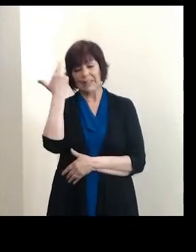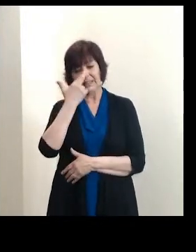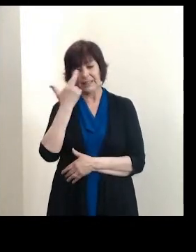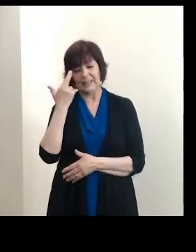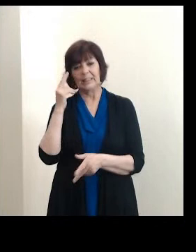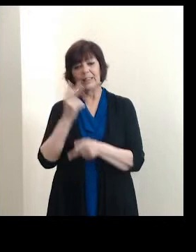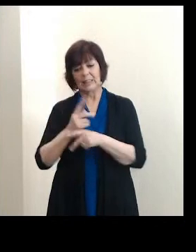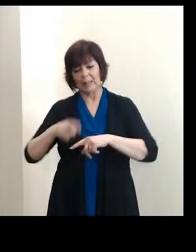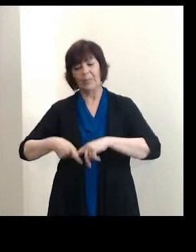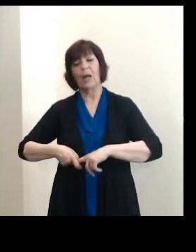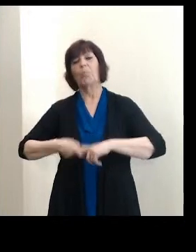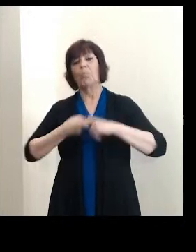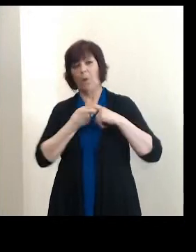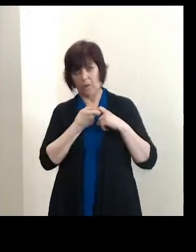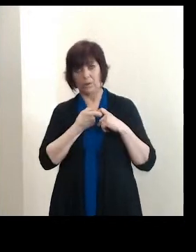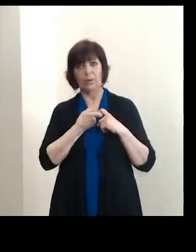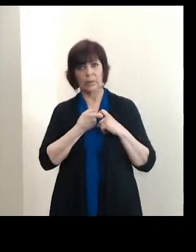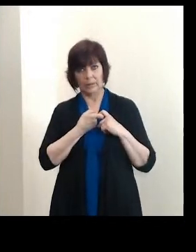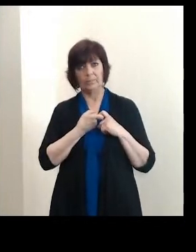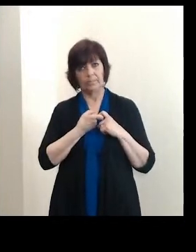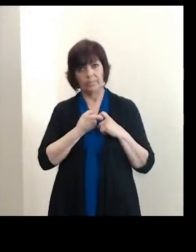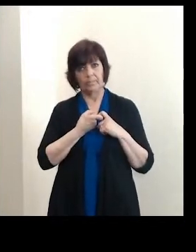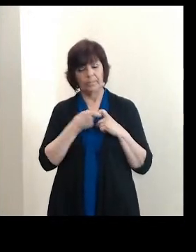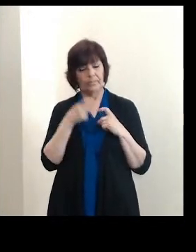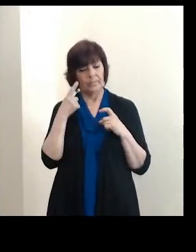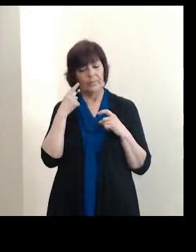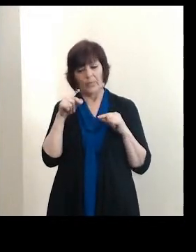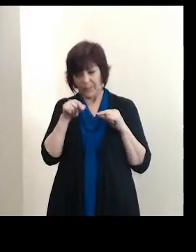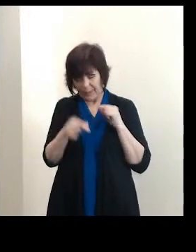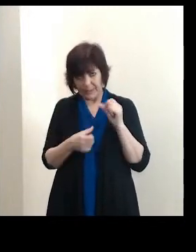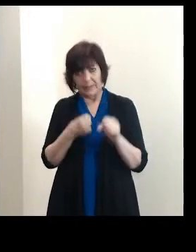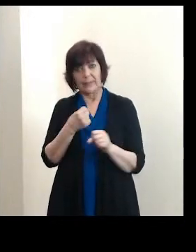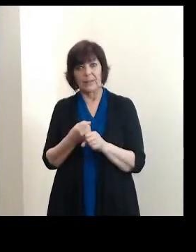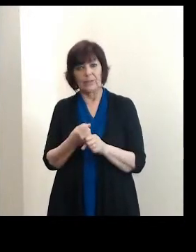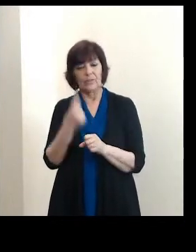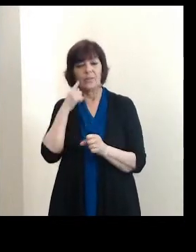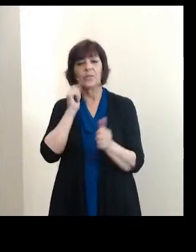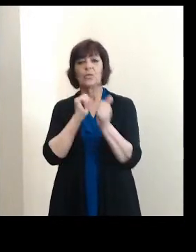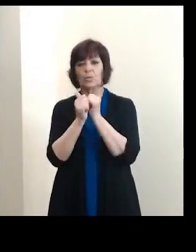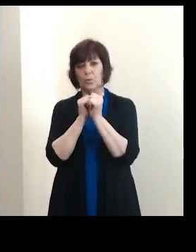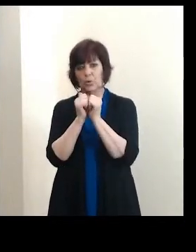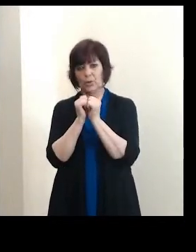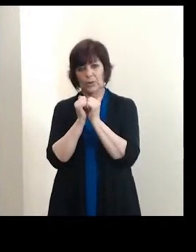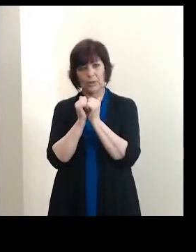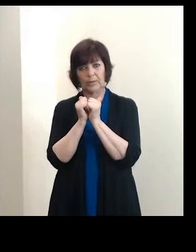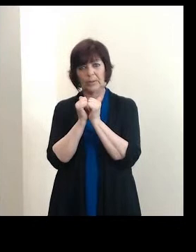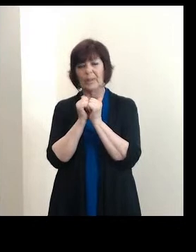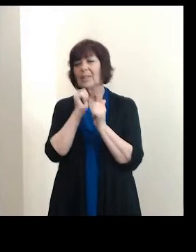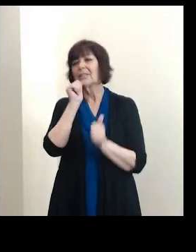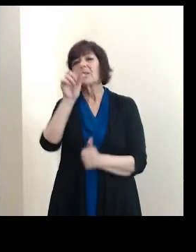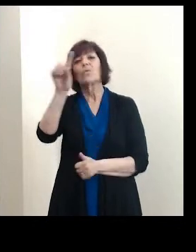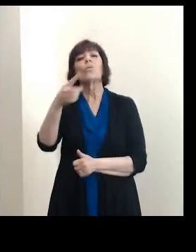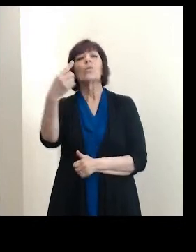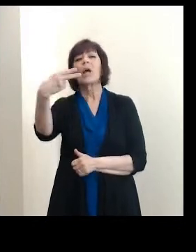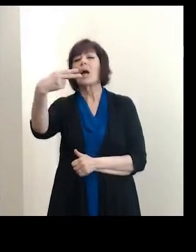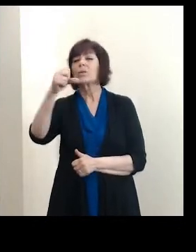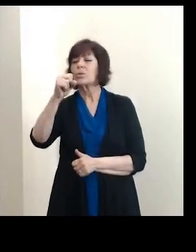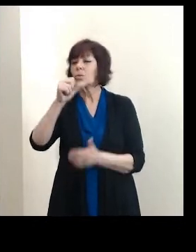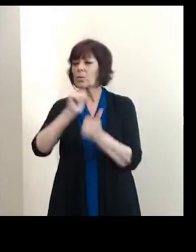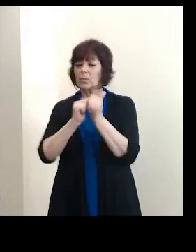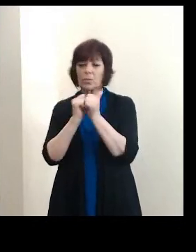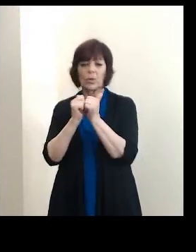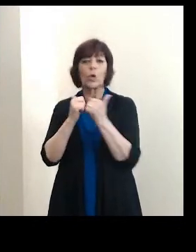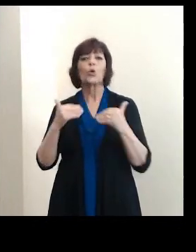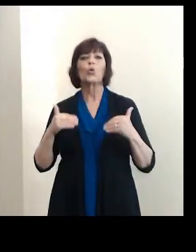pause protocol in place through the remainder of the school year for sports teams. And it's not just high school sports teams, it's